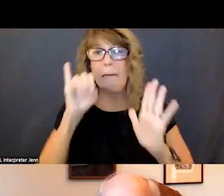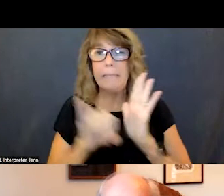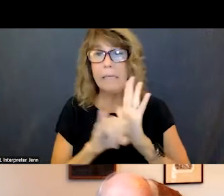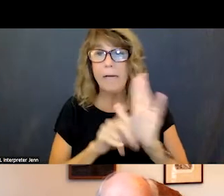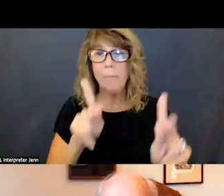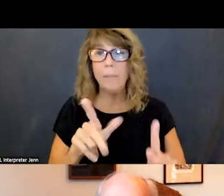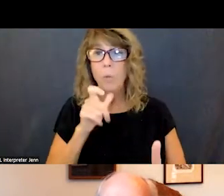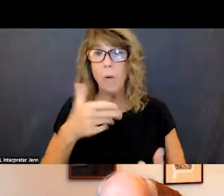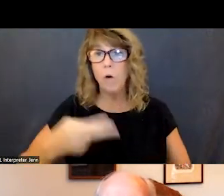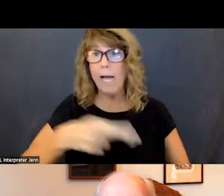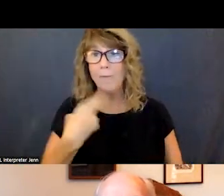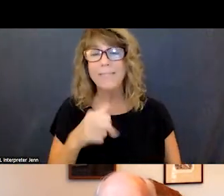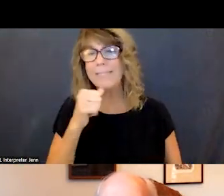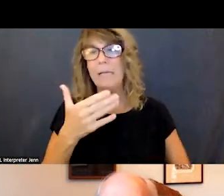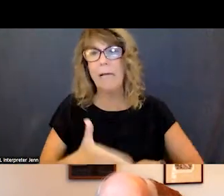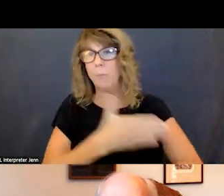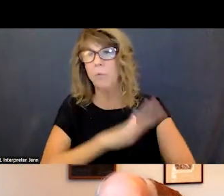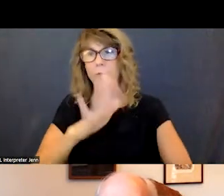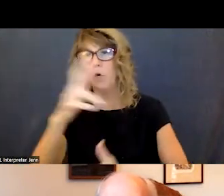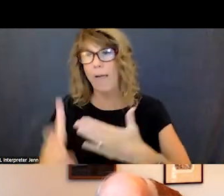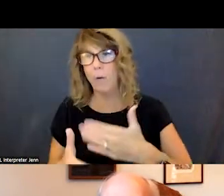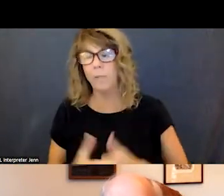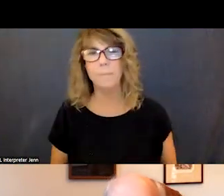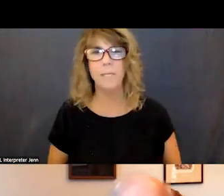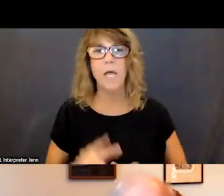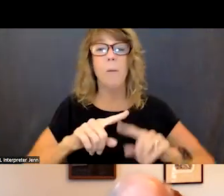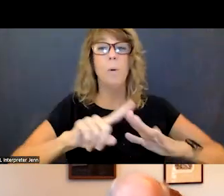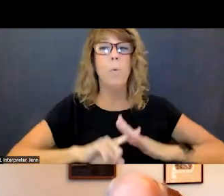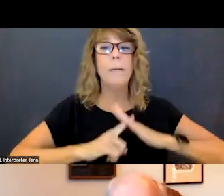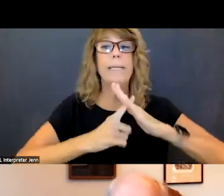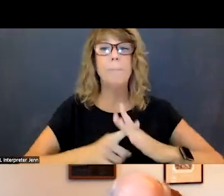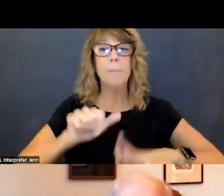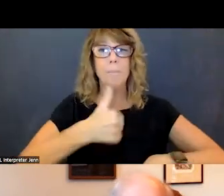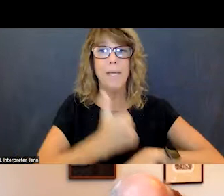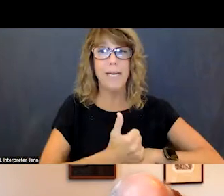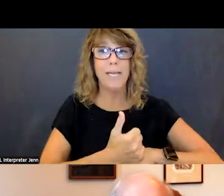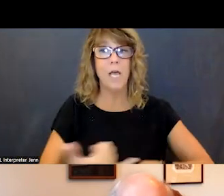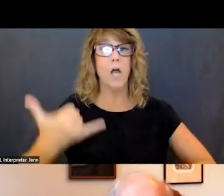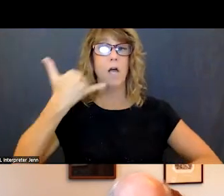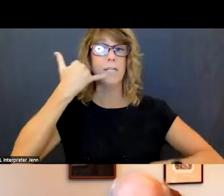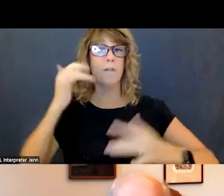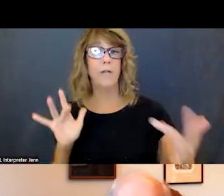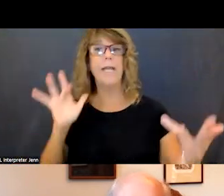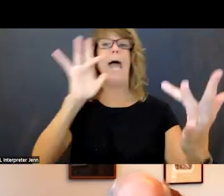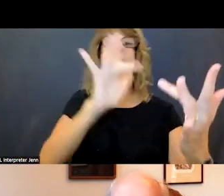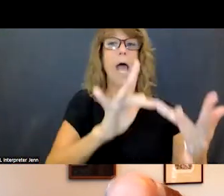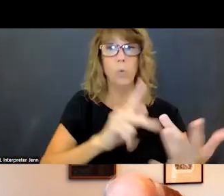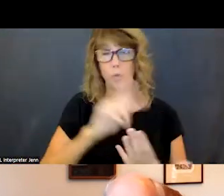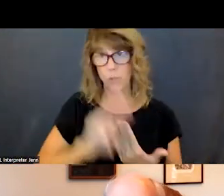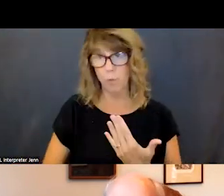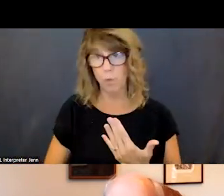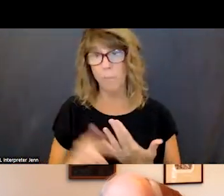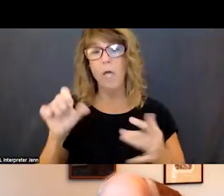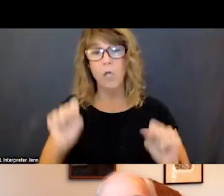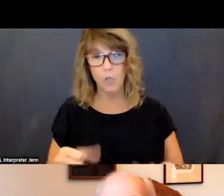not improve their outcomes. But when we implemented a telephonic outreach program, we were able to achieve